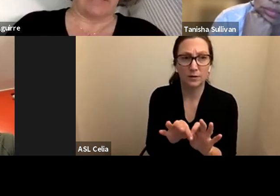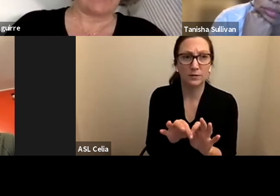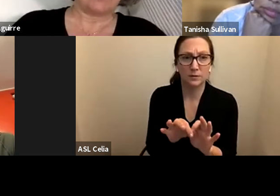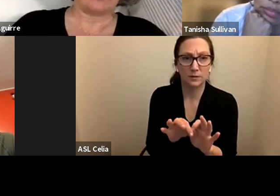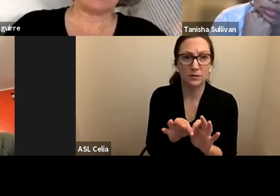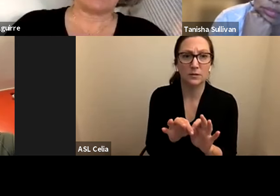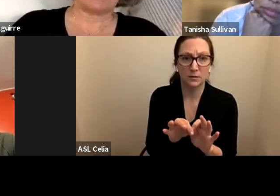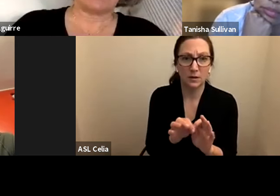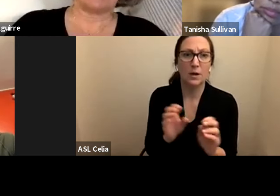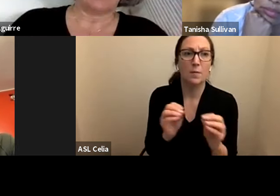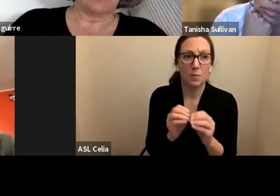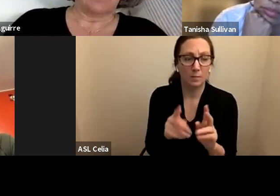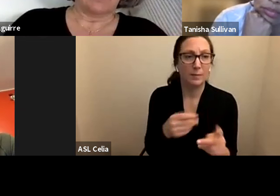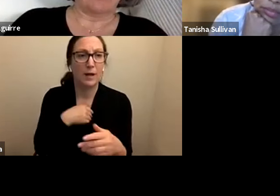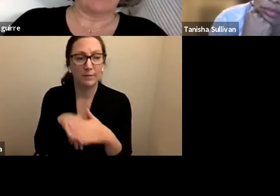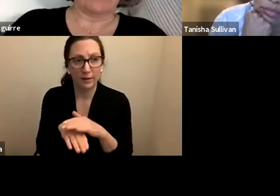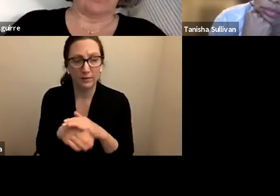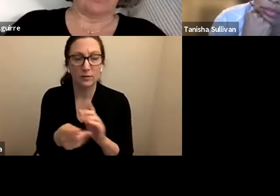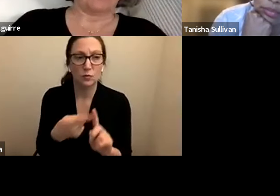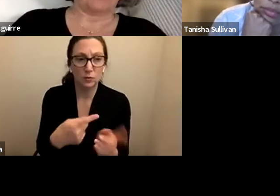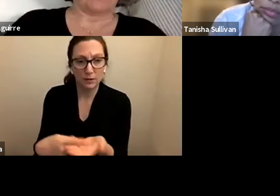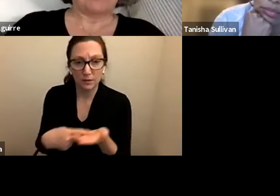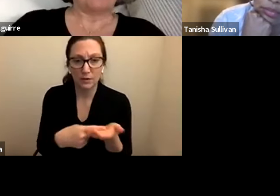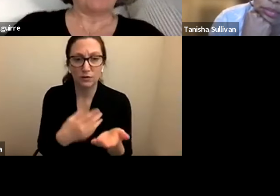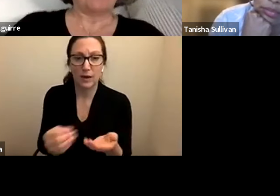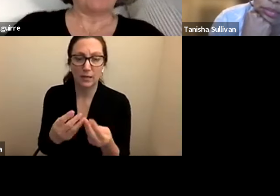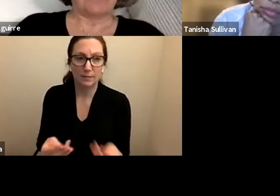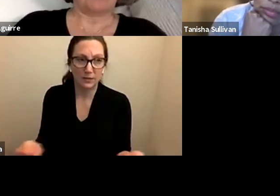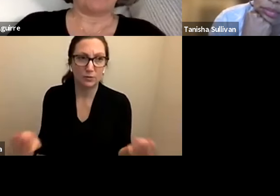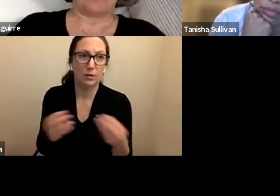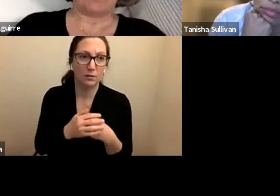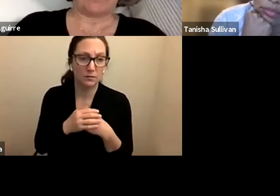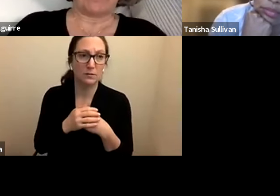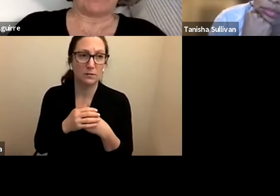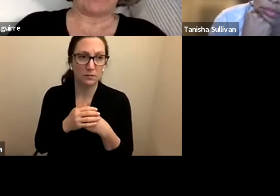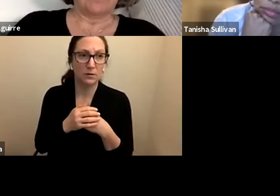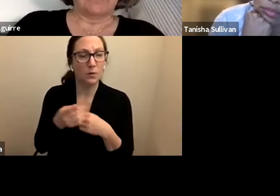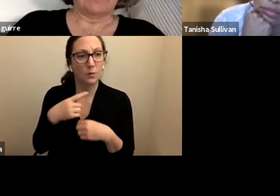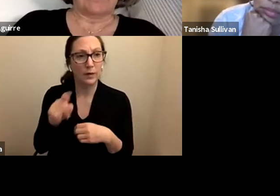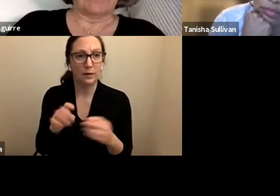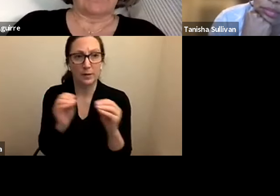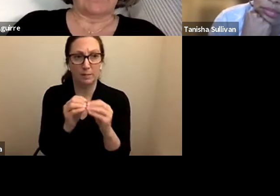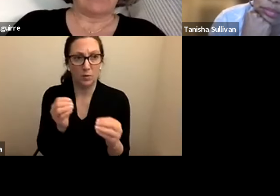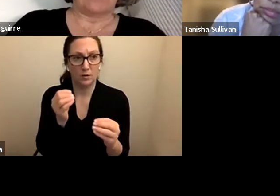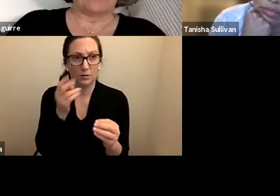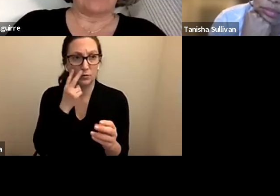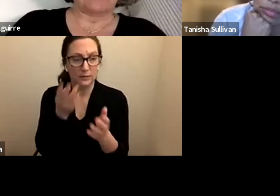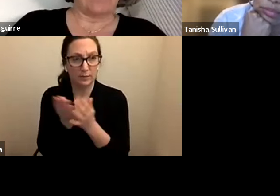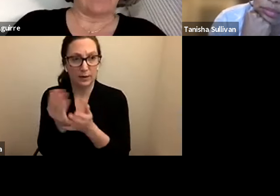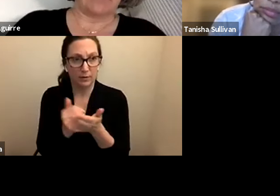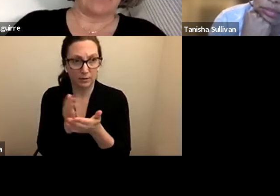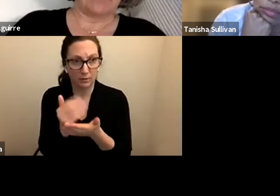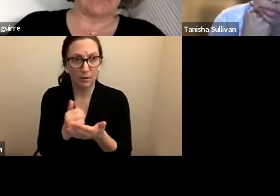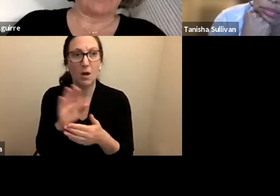having access to the discussion and make it more equitable and more transparent, that all the materials